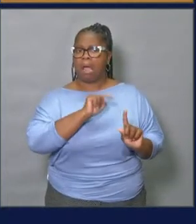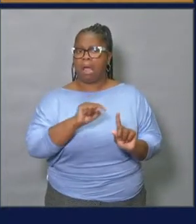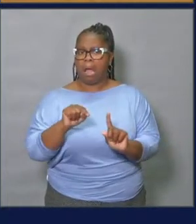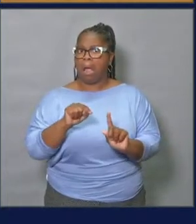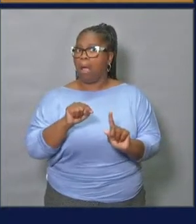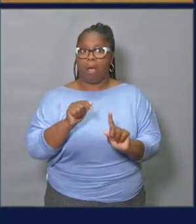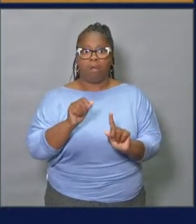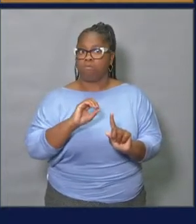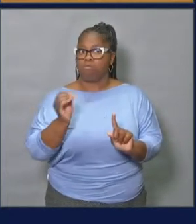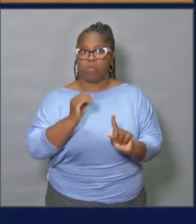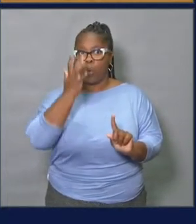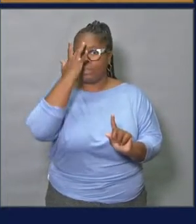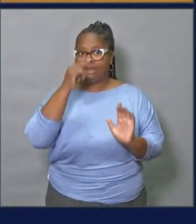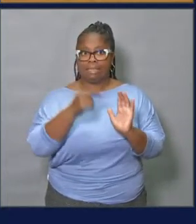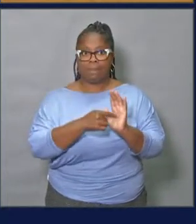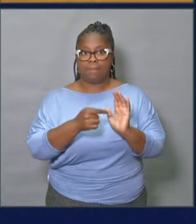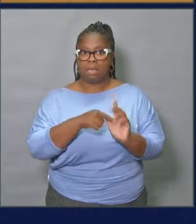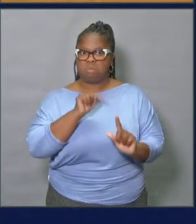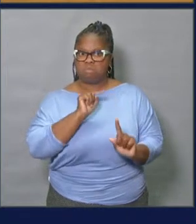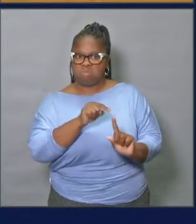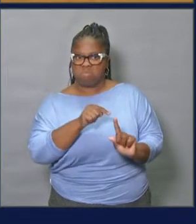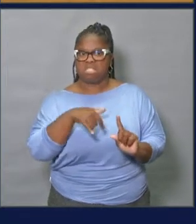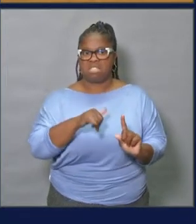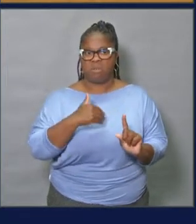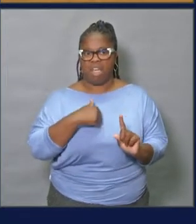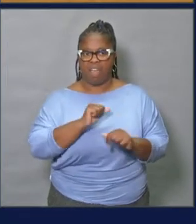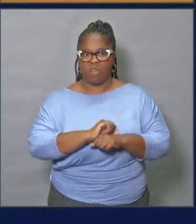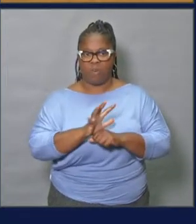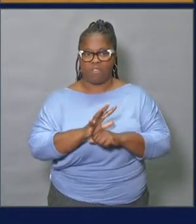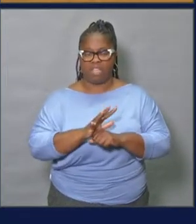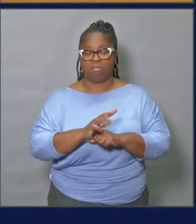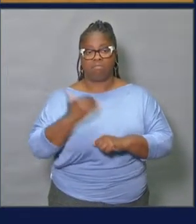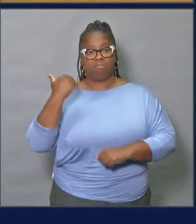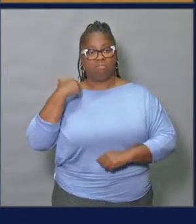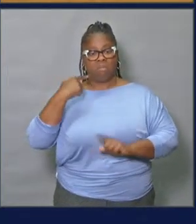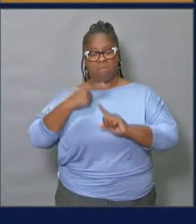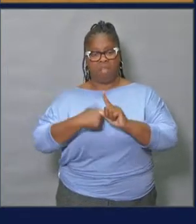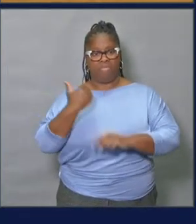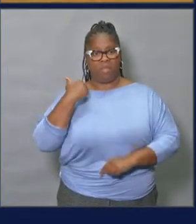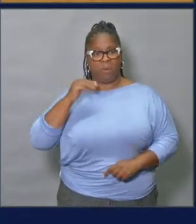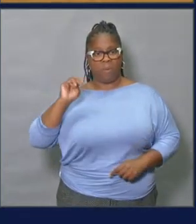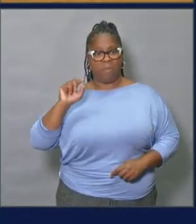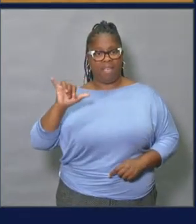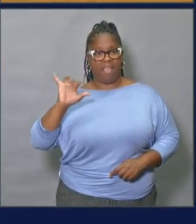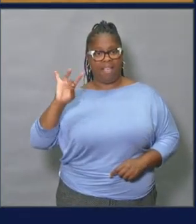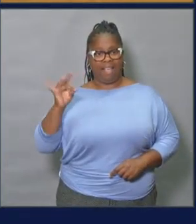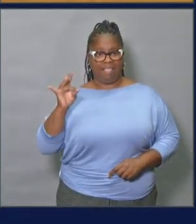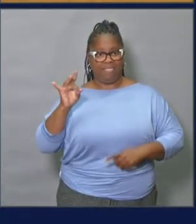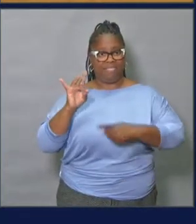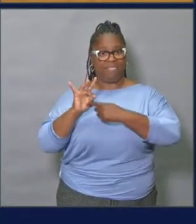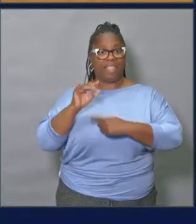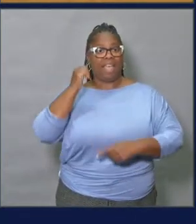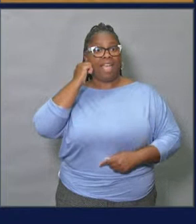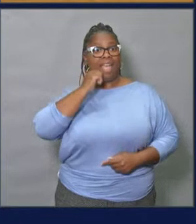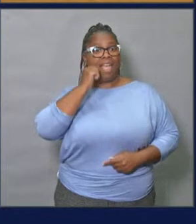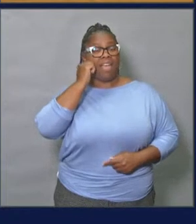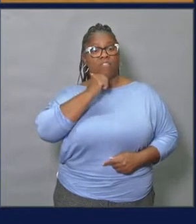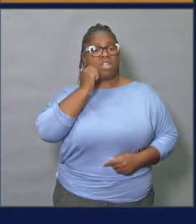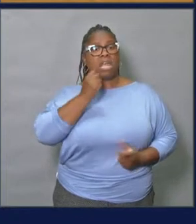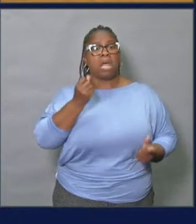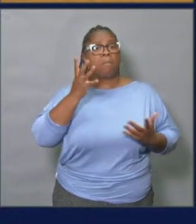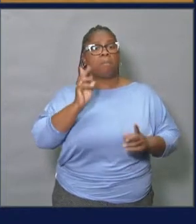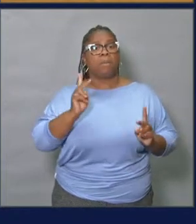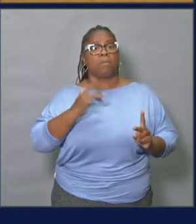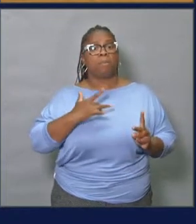of the virus. A little over a month ago, on May 8th, the average daily total deaths was 46, and